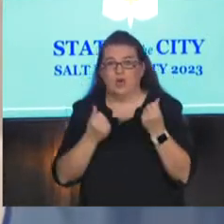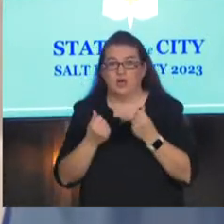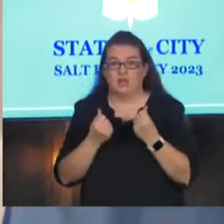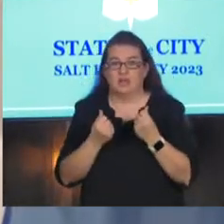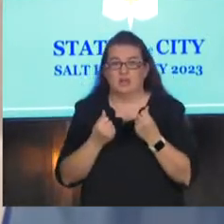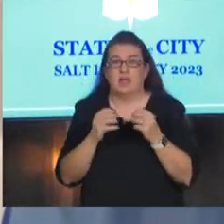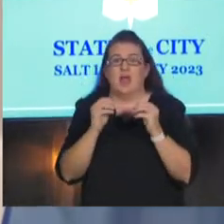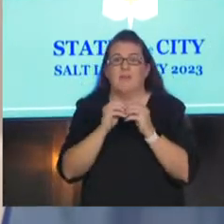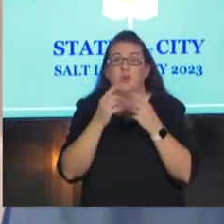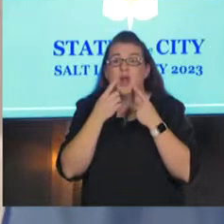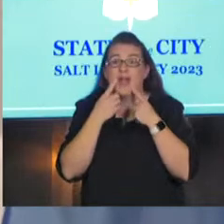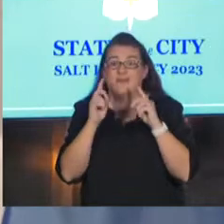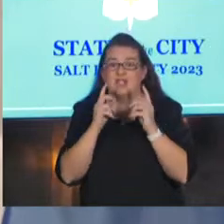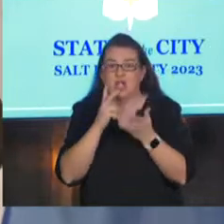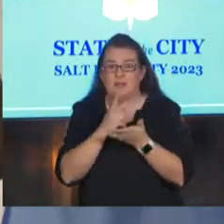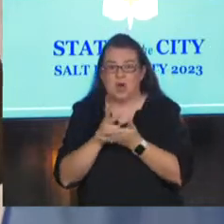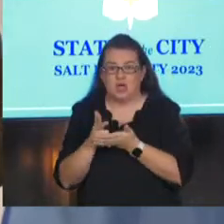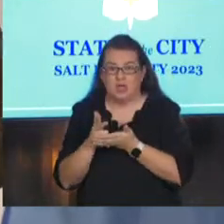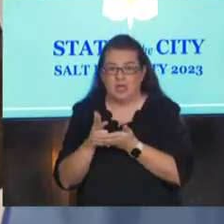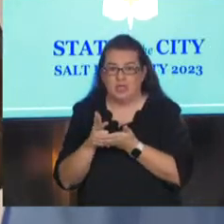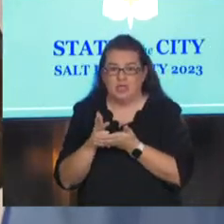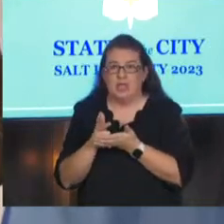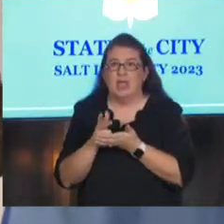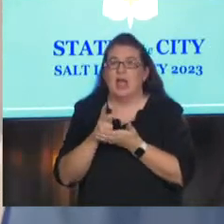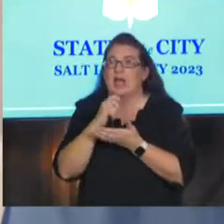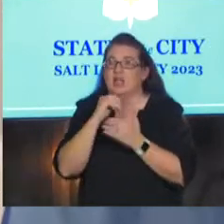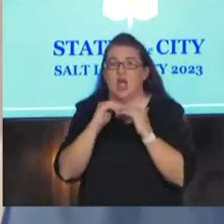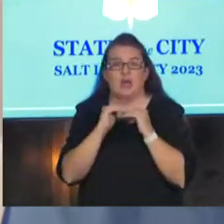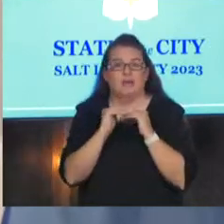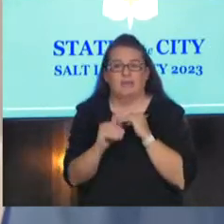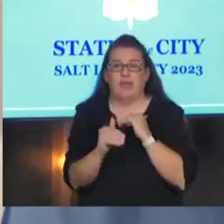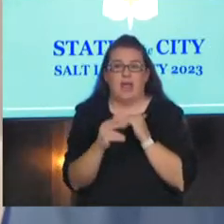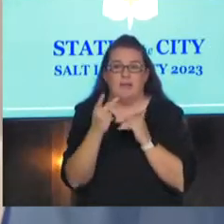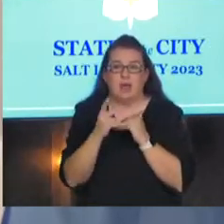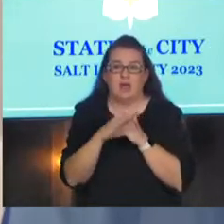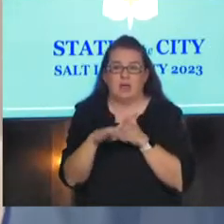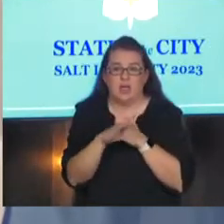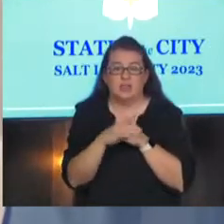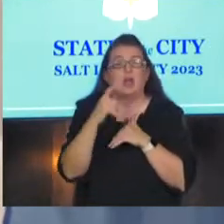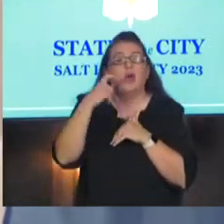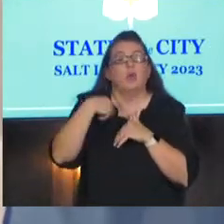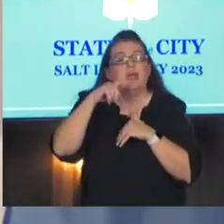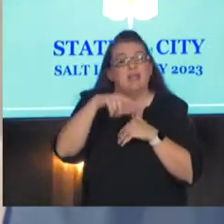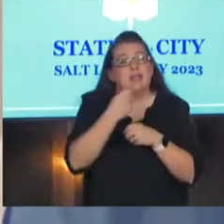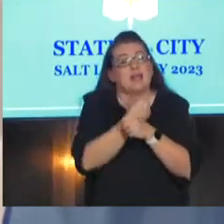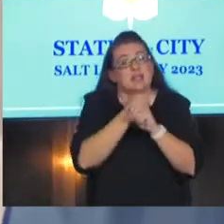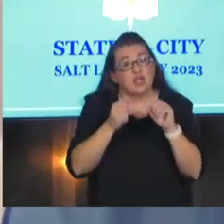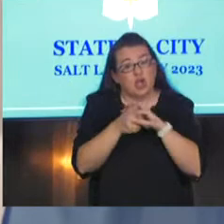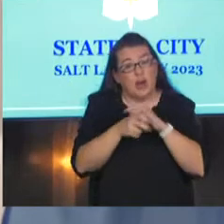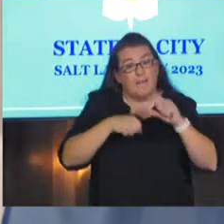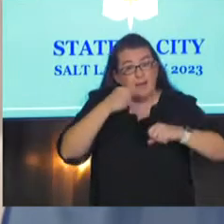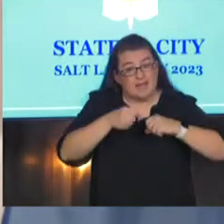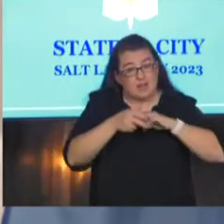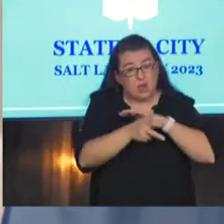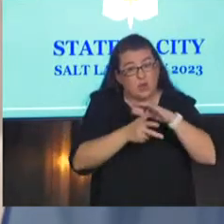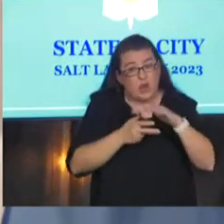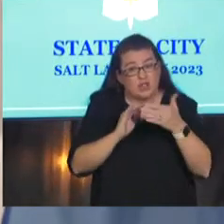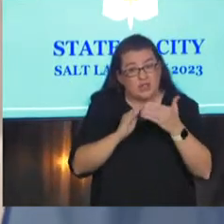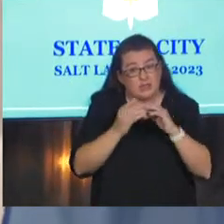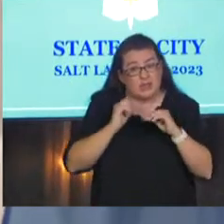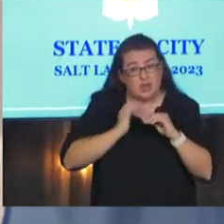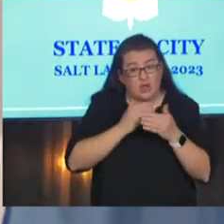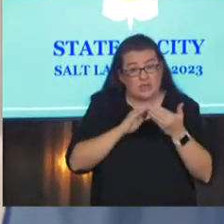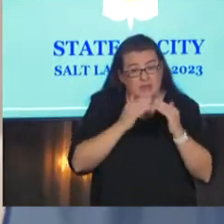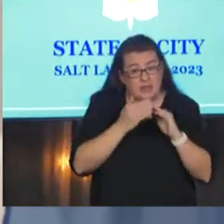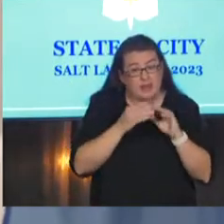efficient parking for cars, not flat parking lots. We need a secure bicycle garage downtown in our city, as well